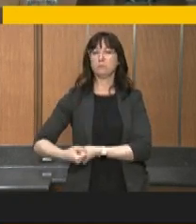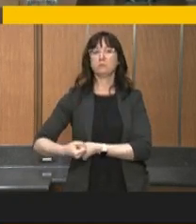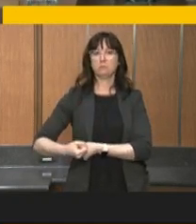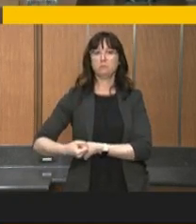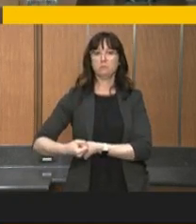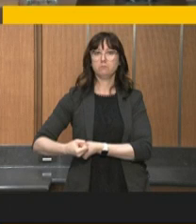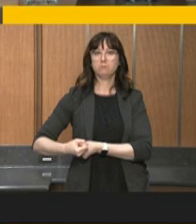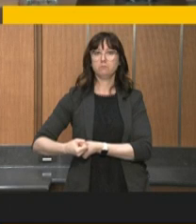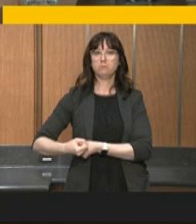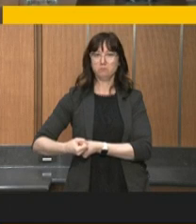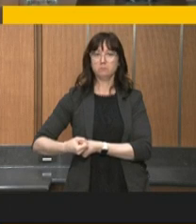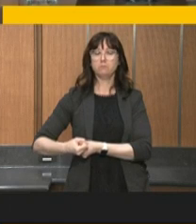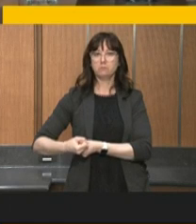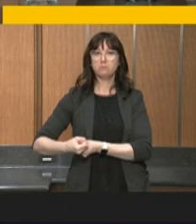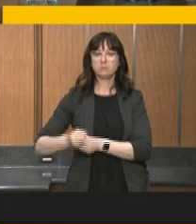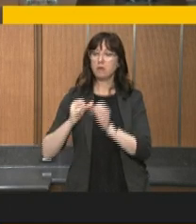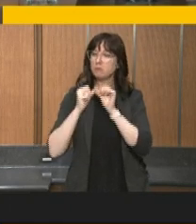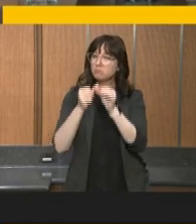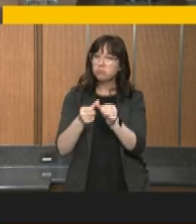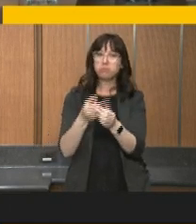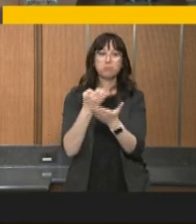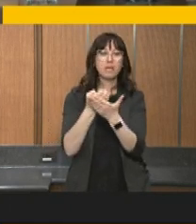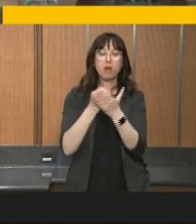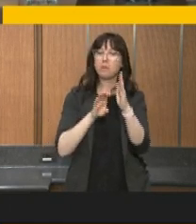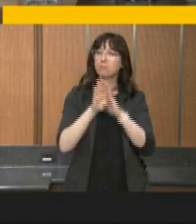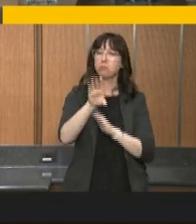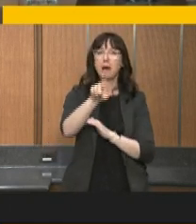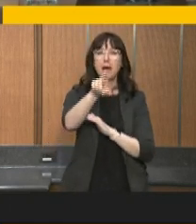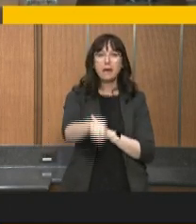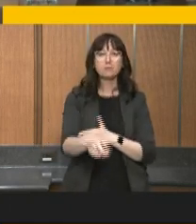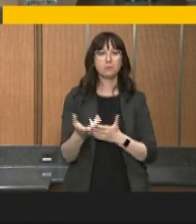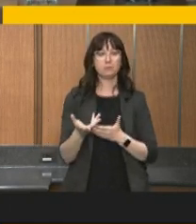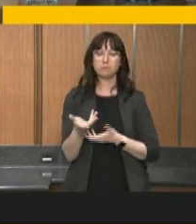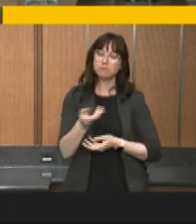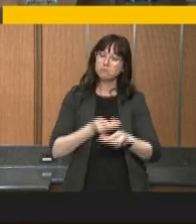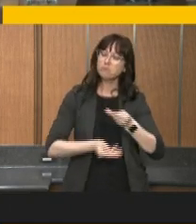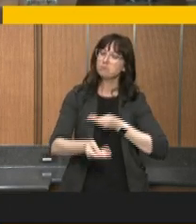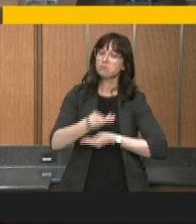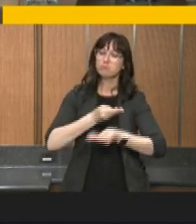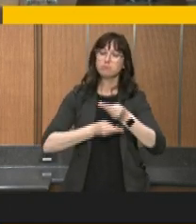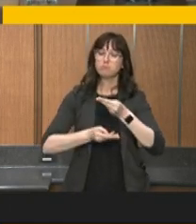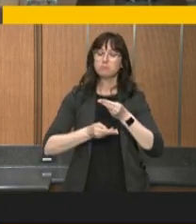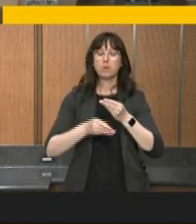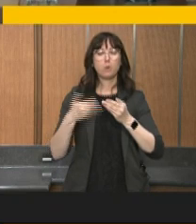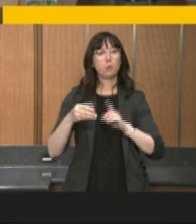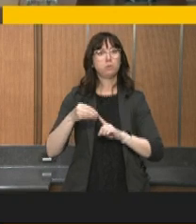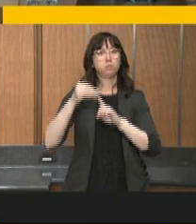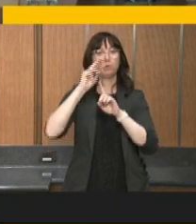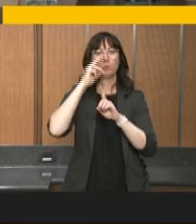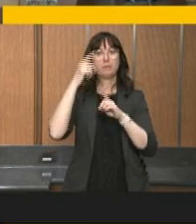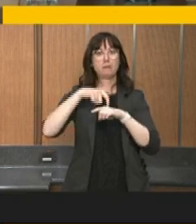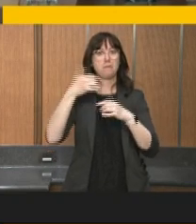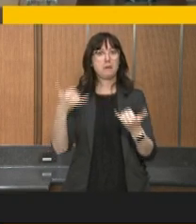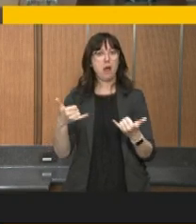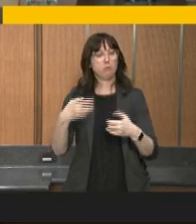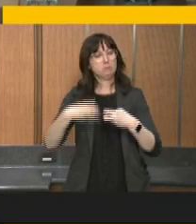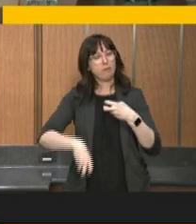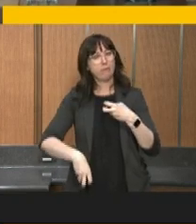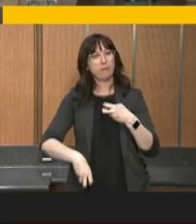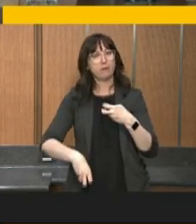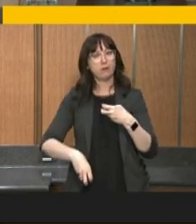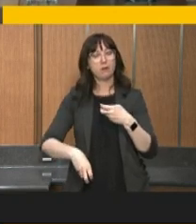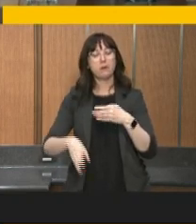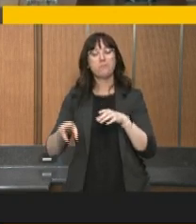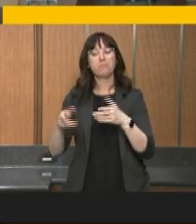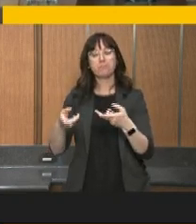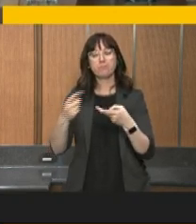importance of maintaining that essential trade at a very difficult time. And I also see it as an example of how